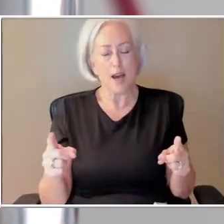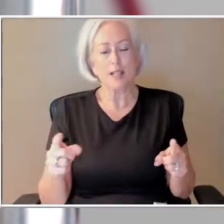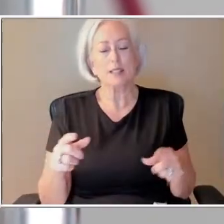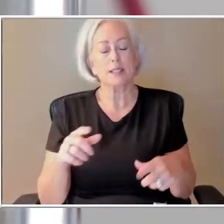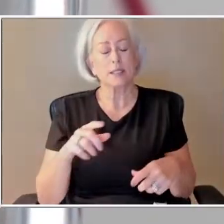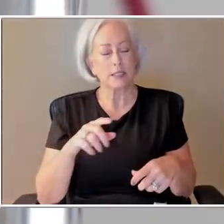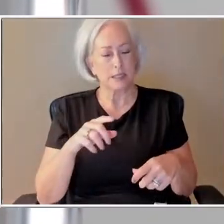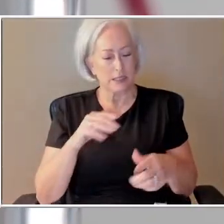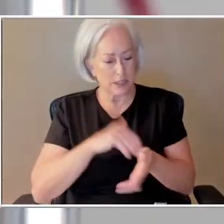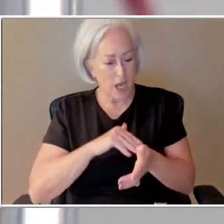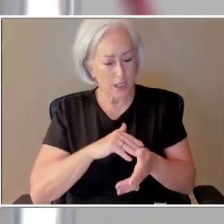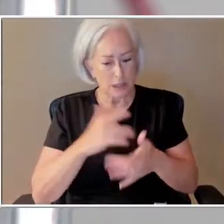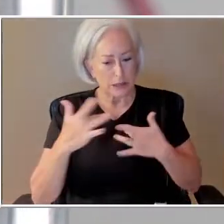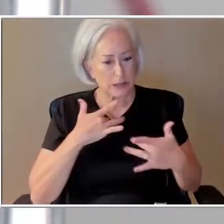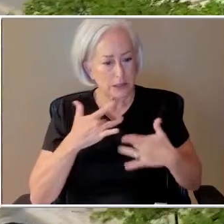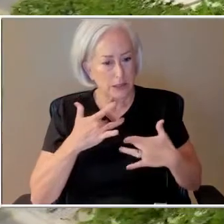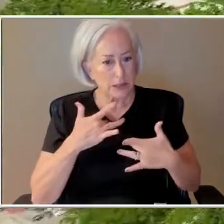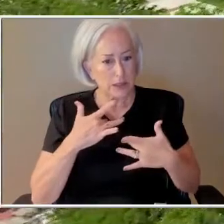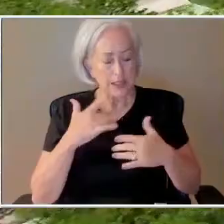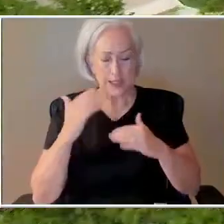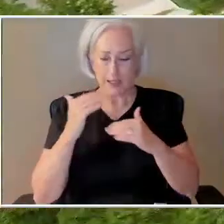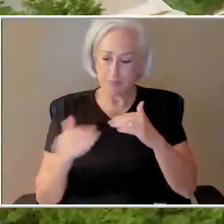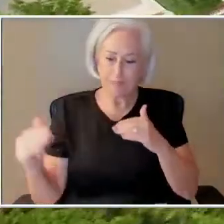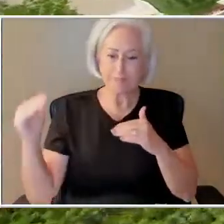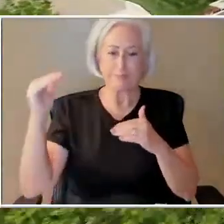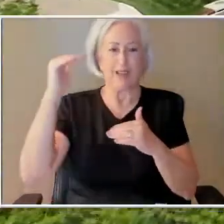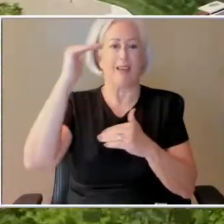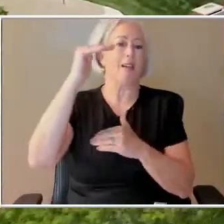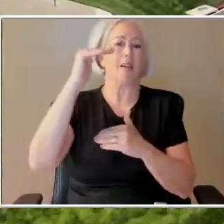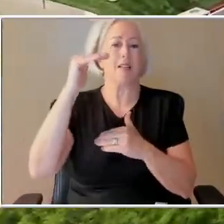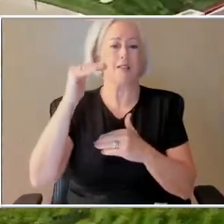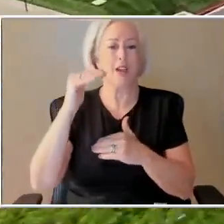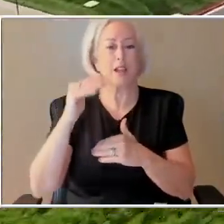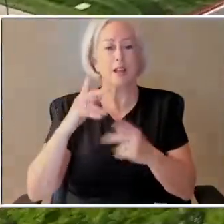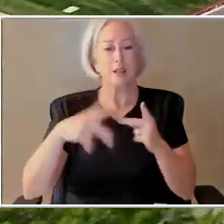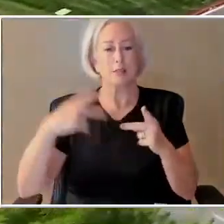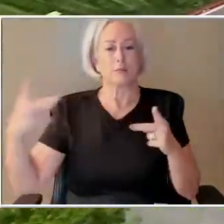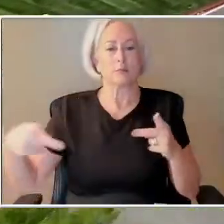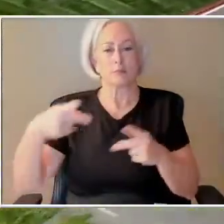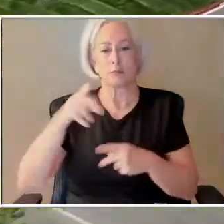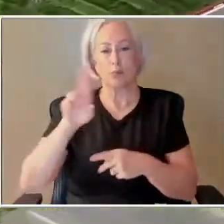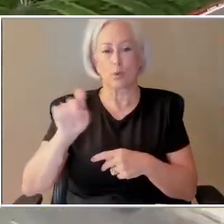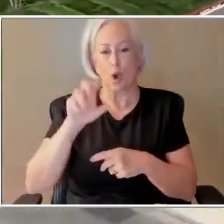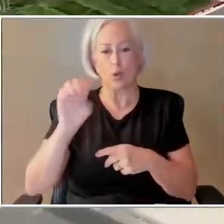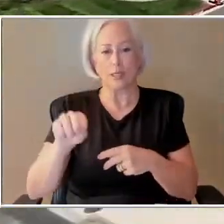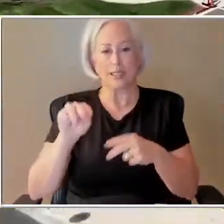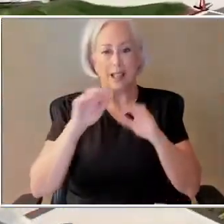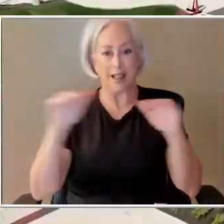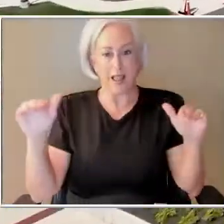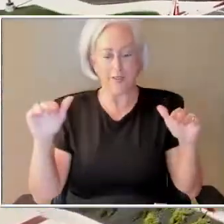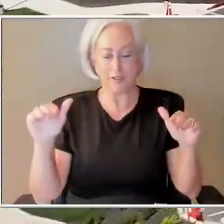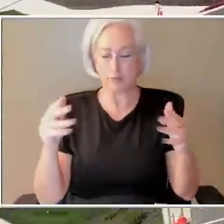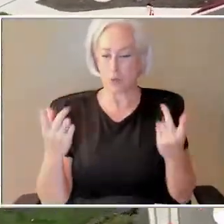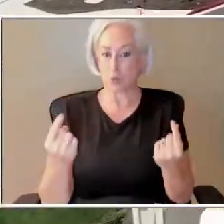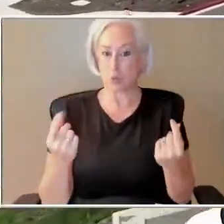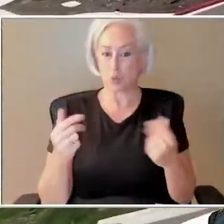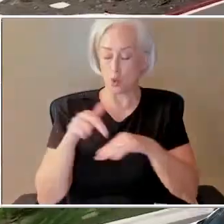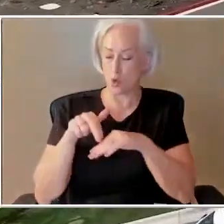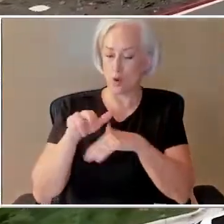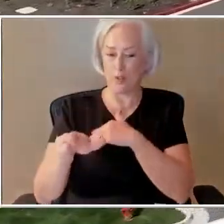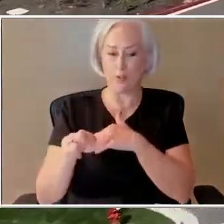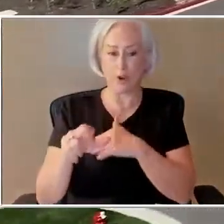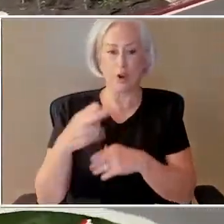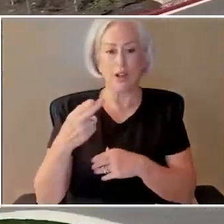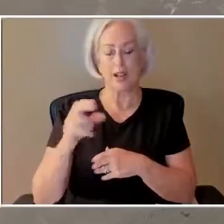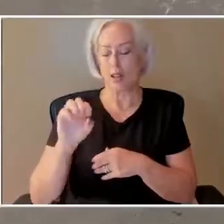elevated protein levels in Lou's blood, so they referred her to a hematologist. When Lou and David arrived at the appointment, it's not